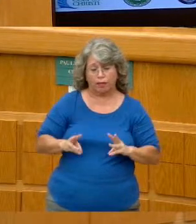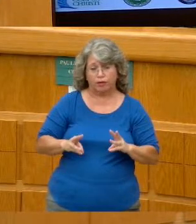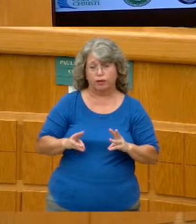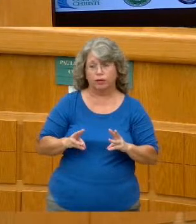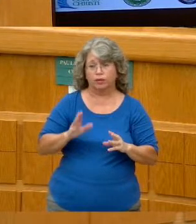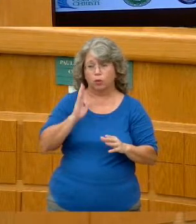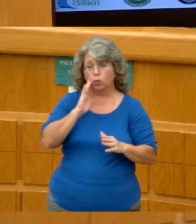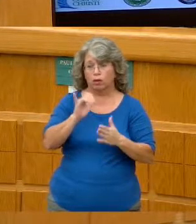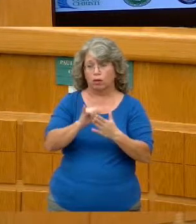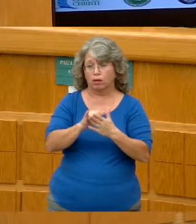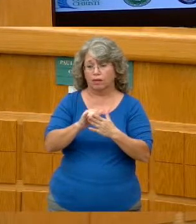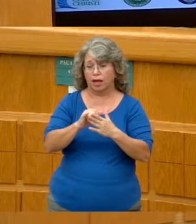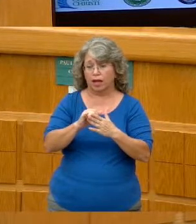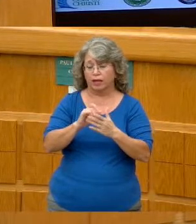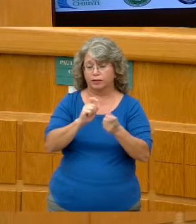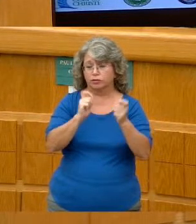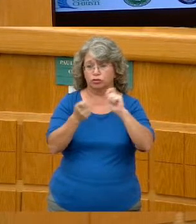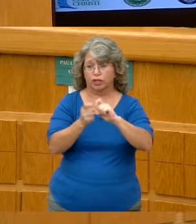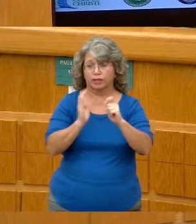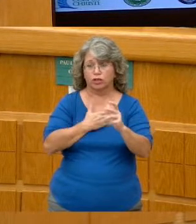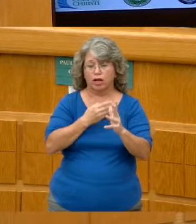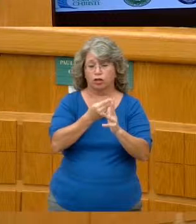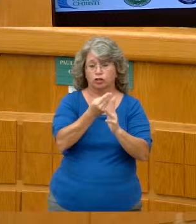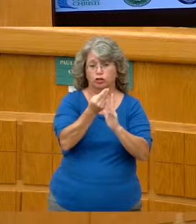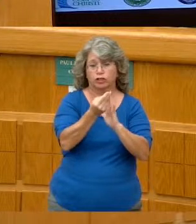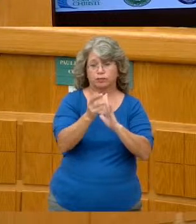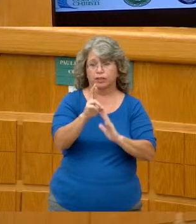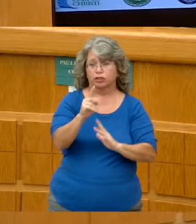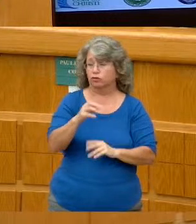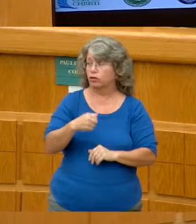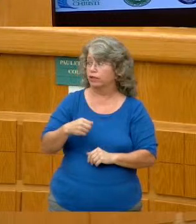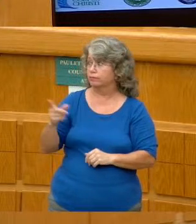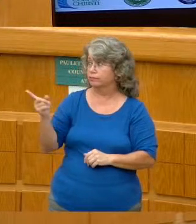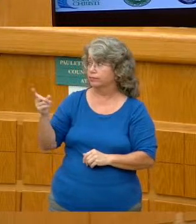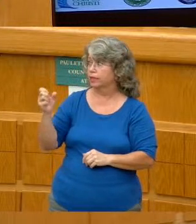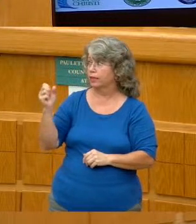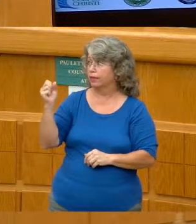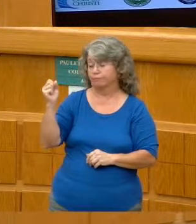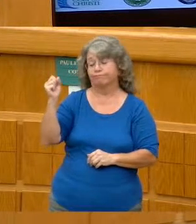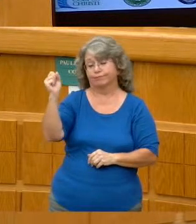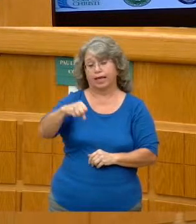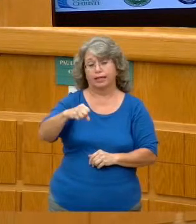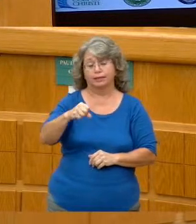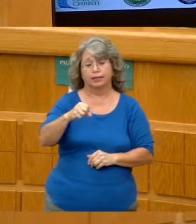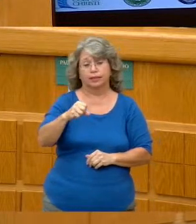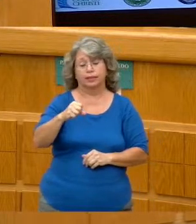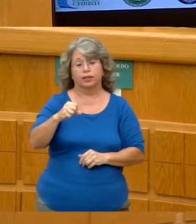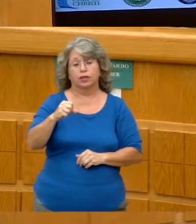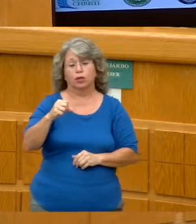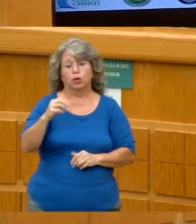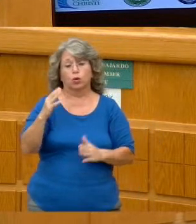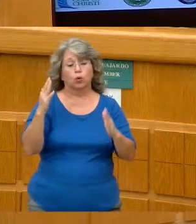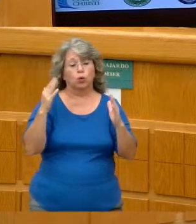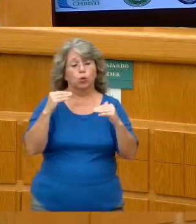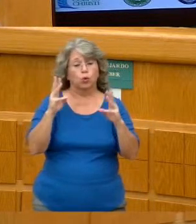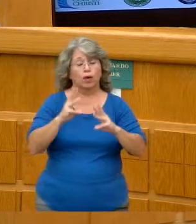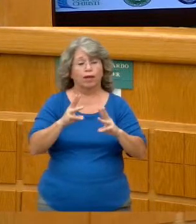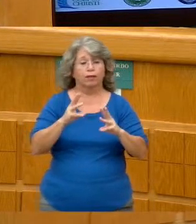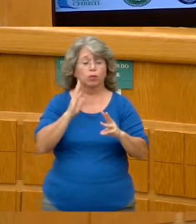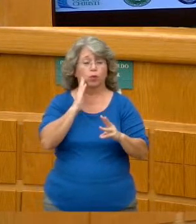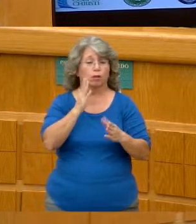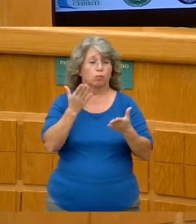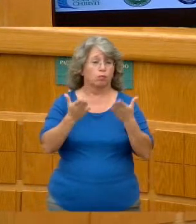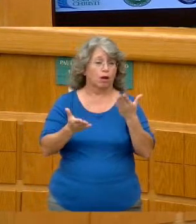the transmission rate? Yes. Yeah, so the cooler weather should result in an increase in the transmission